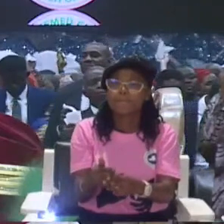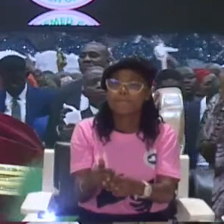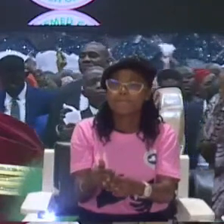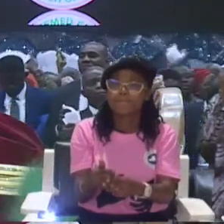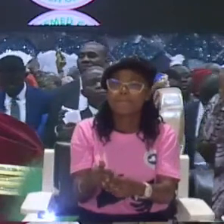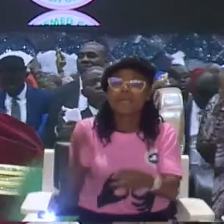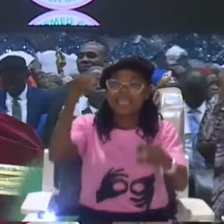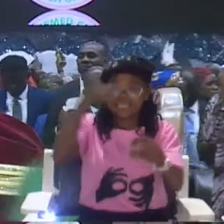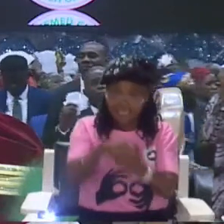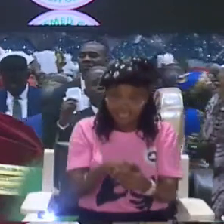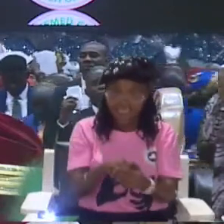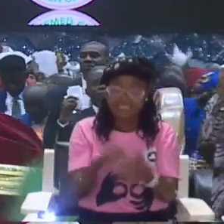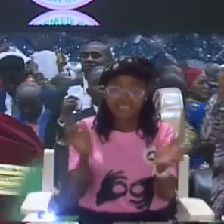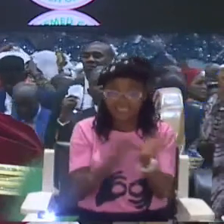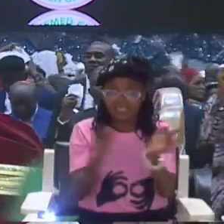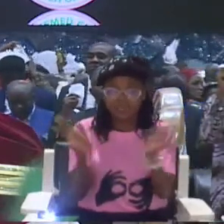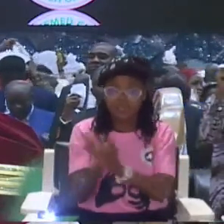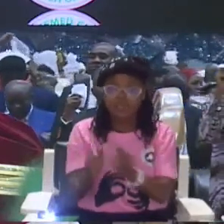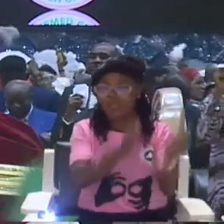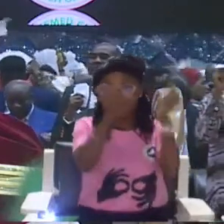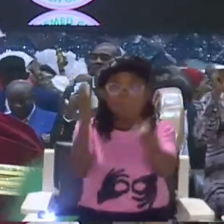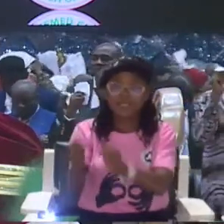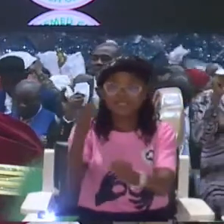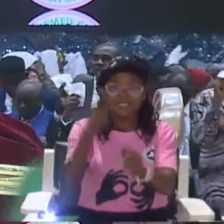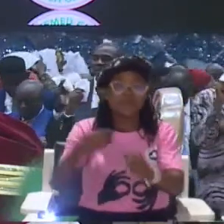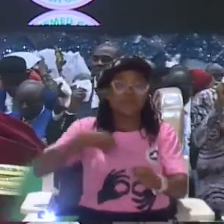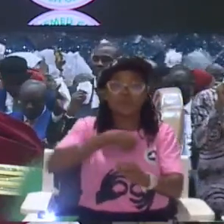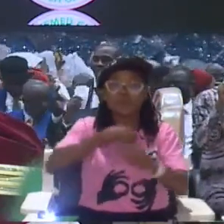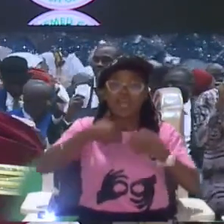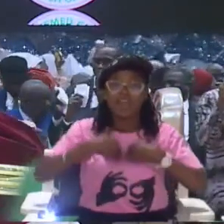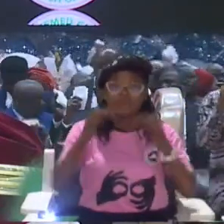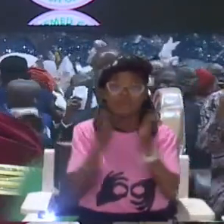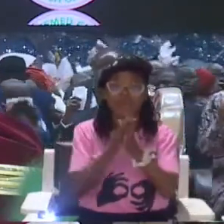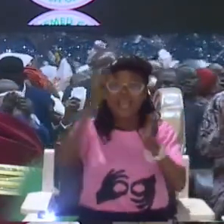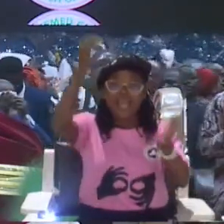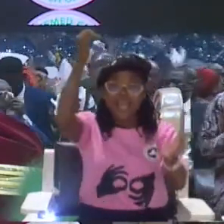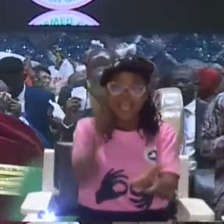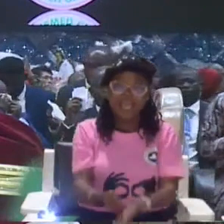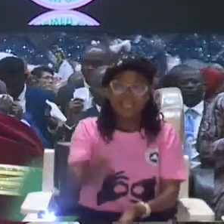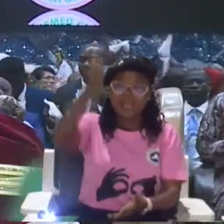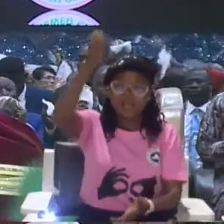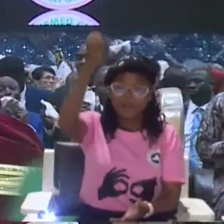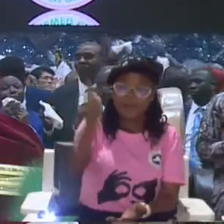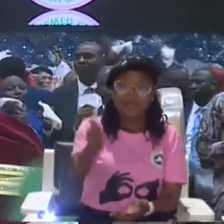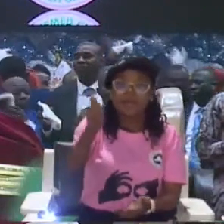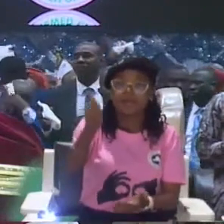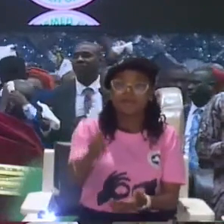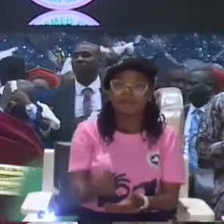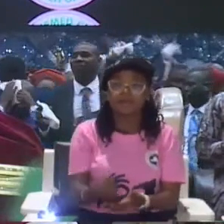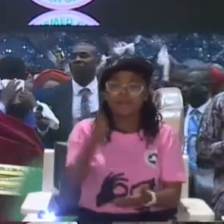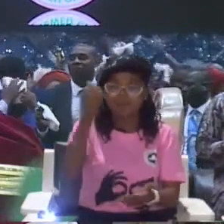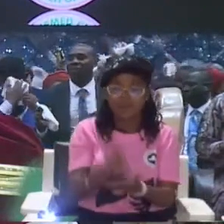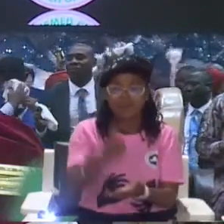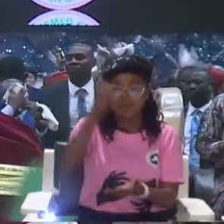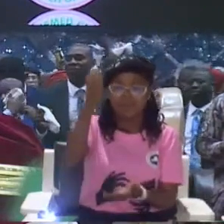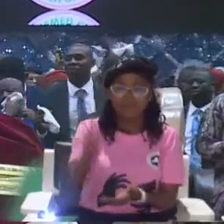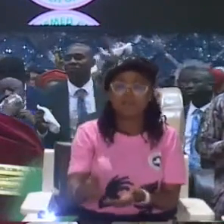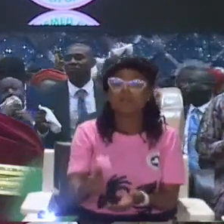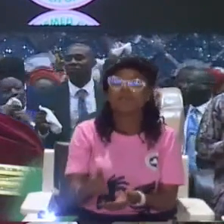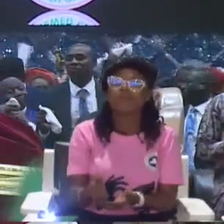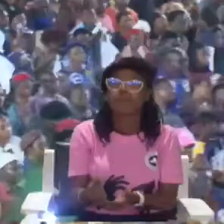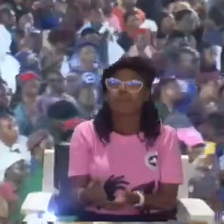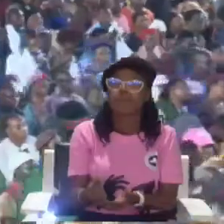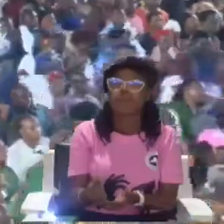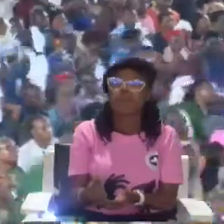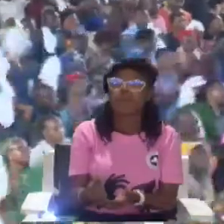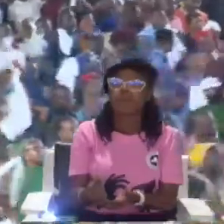In Jesus' mighty name we have prayed. Ni oruko la Jesu la gbadura. Amen.